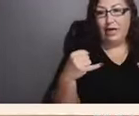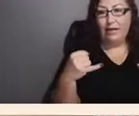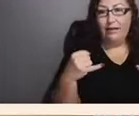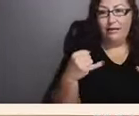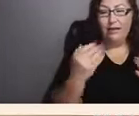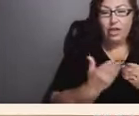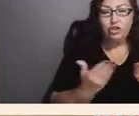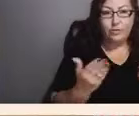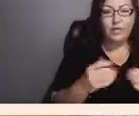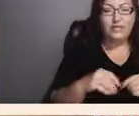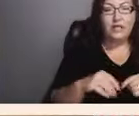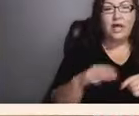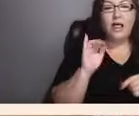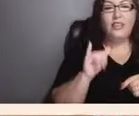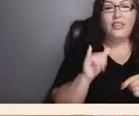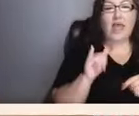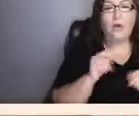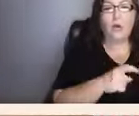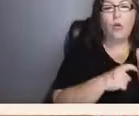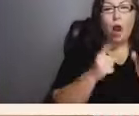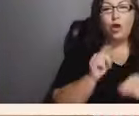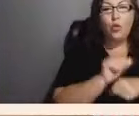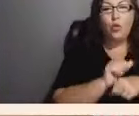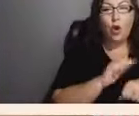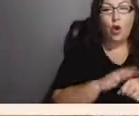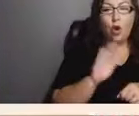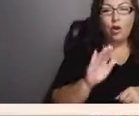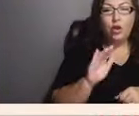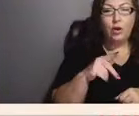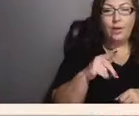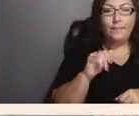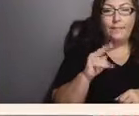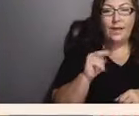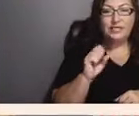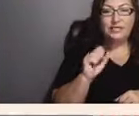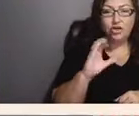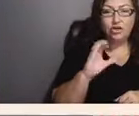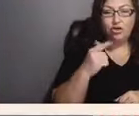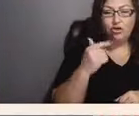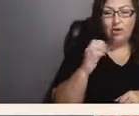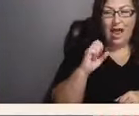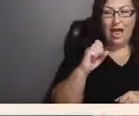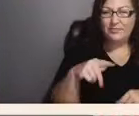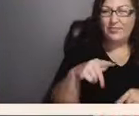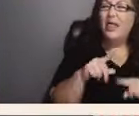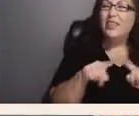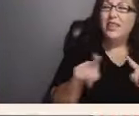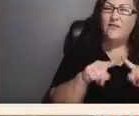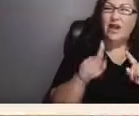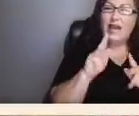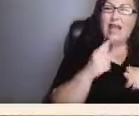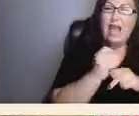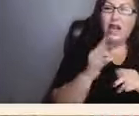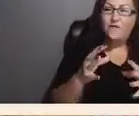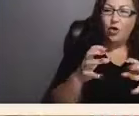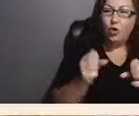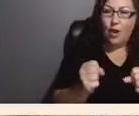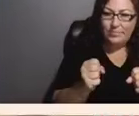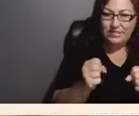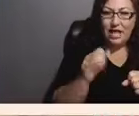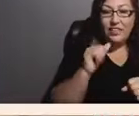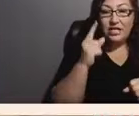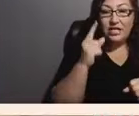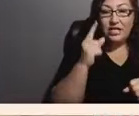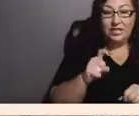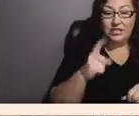instruments require you to work on your pincer grasp or different kinds of grips. Those are necessary for dressing, for